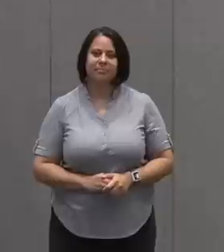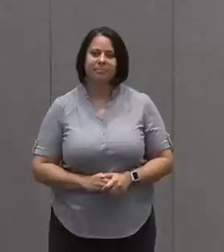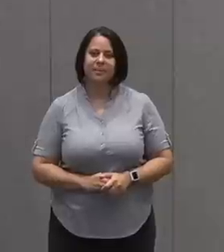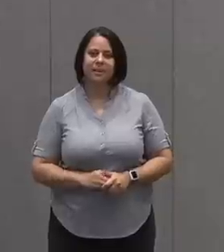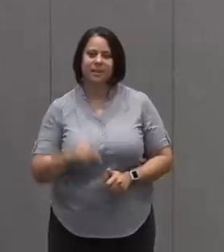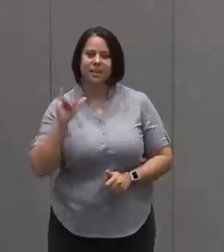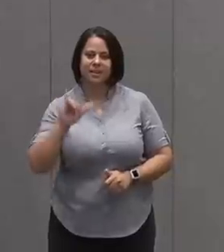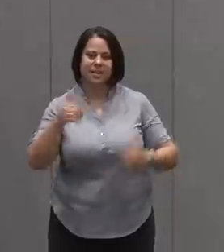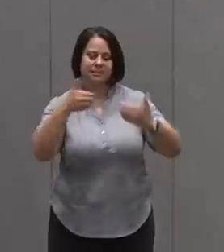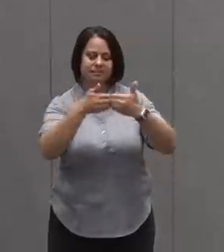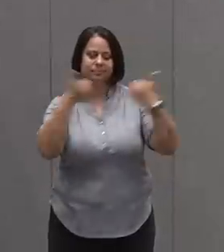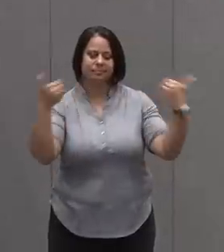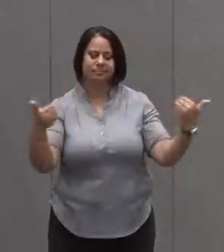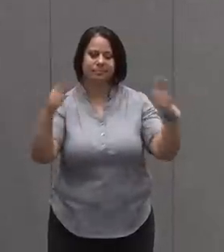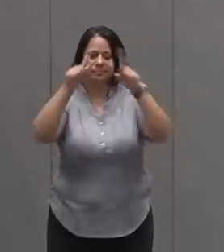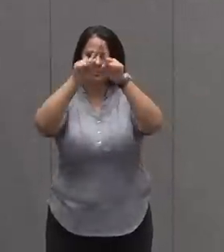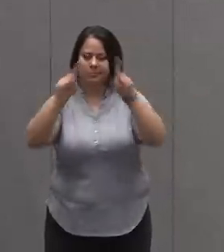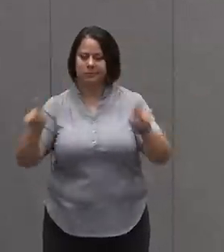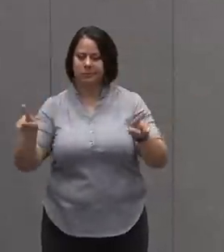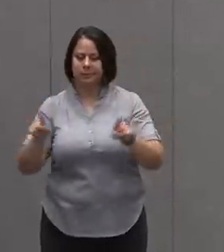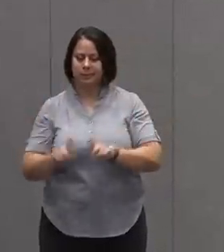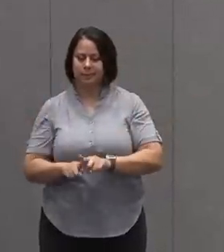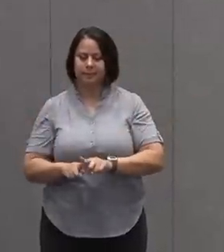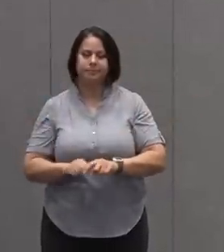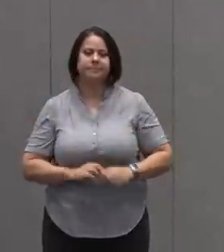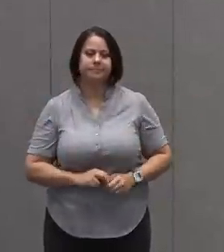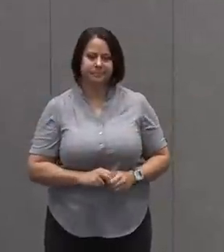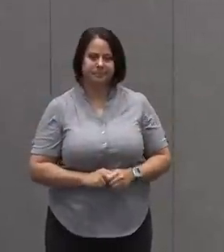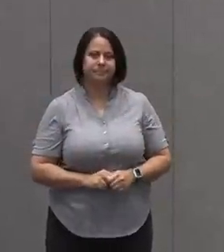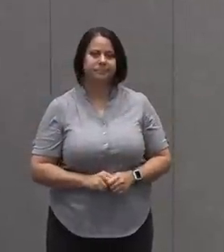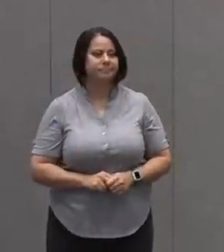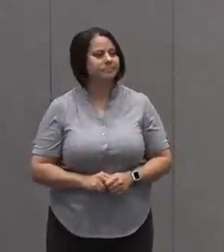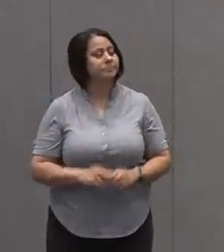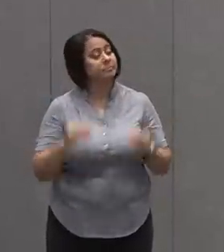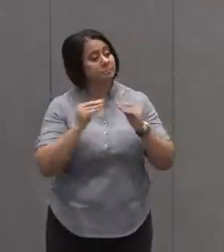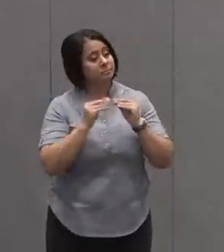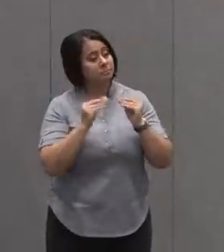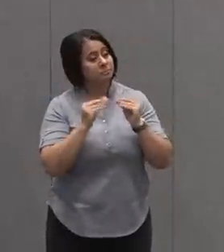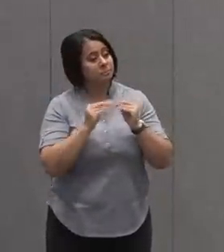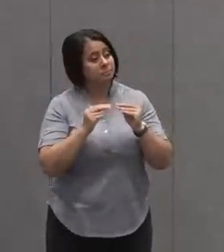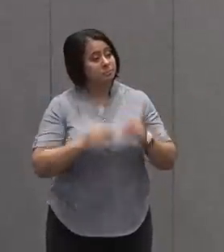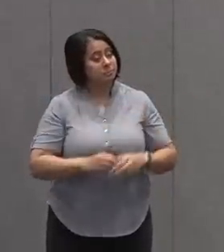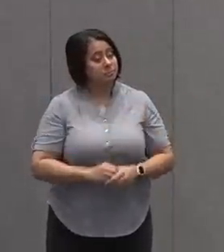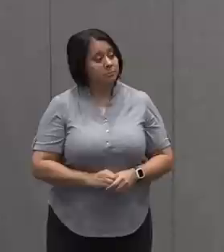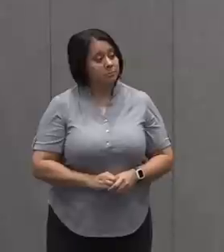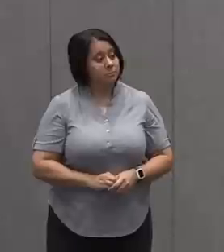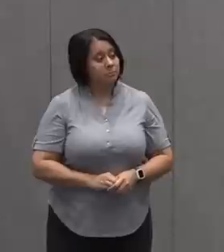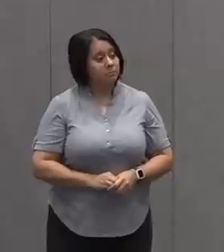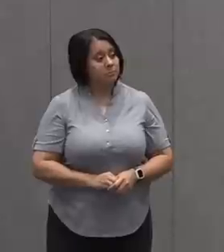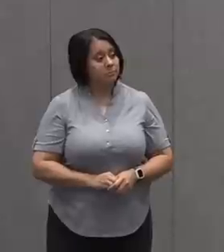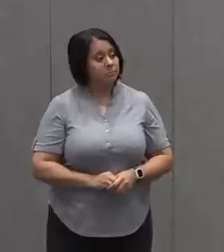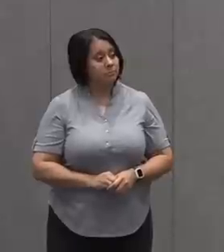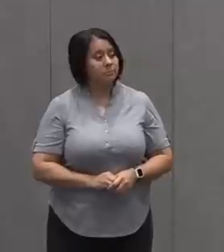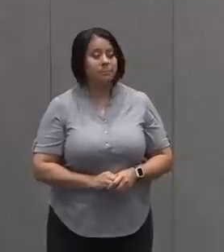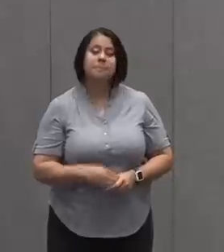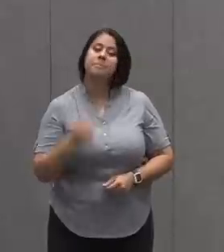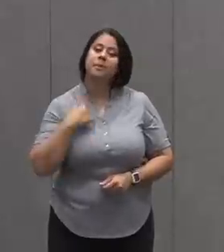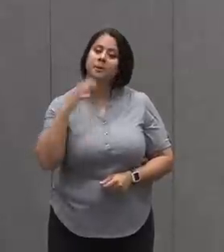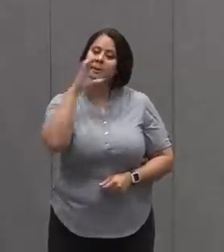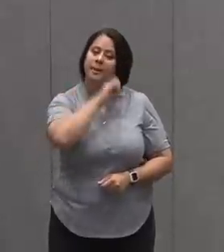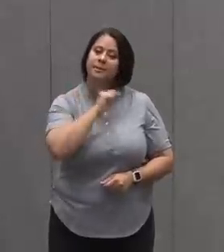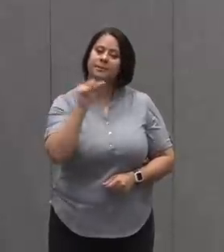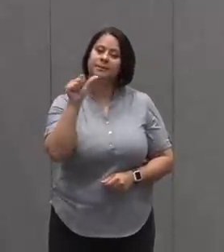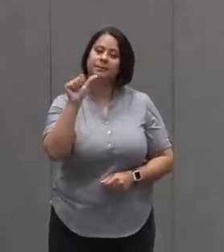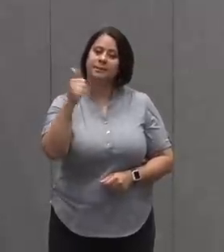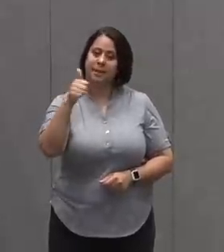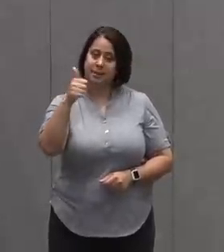are what's there. That diamond doesn't have that. What do you think? So I'm going to say the 10 doesn't